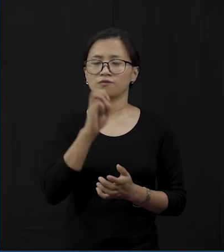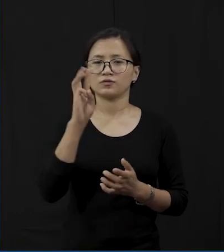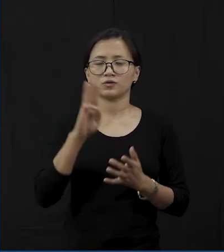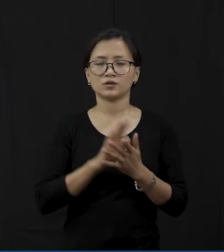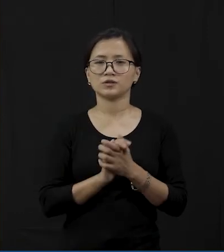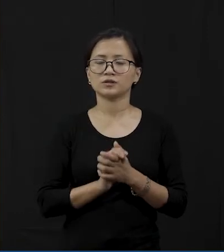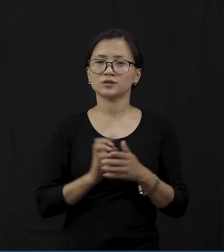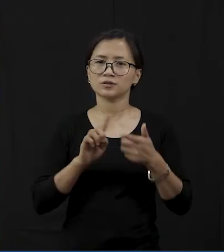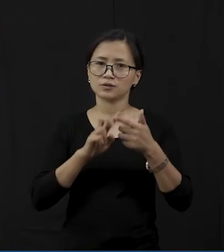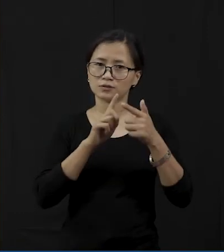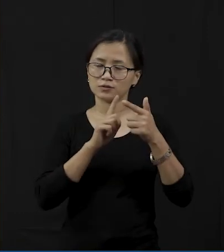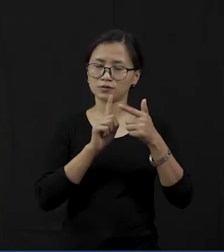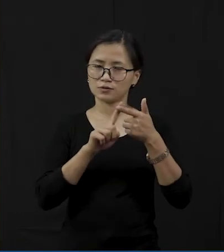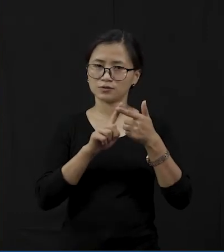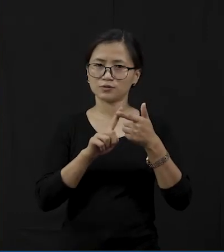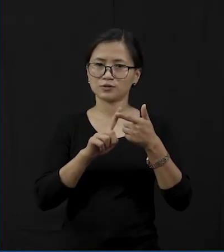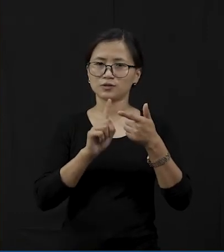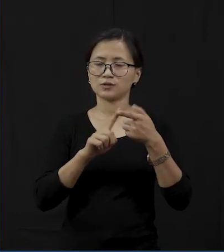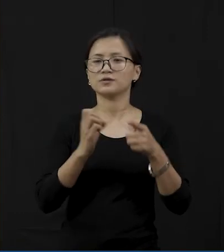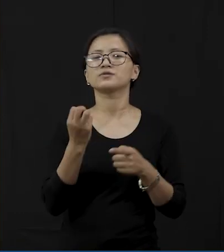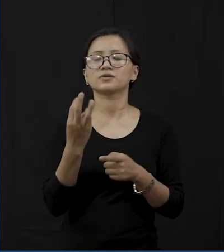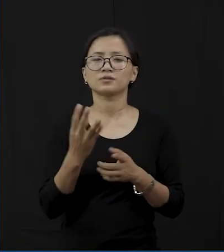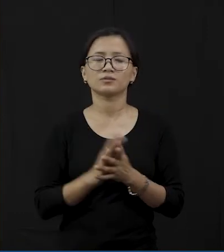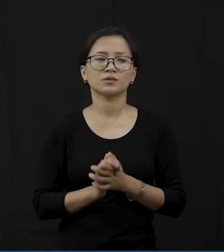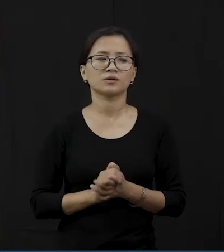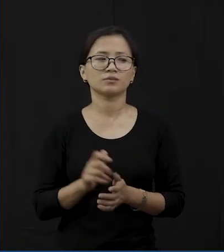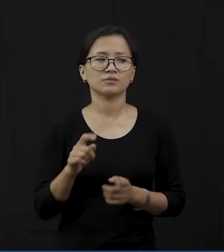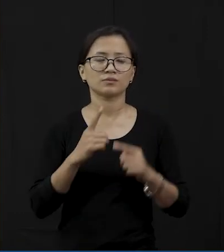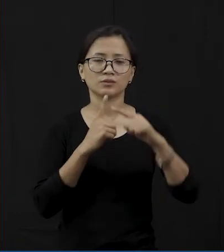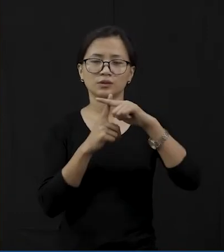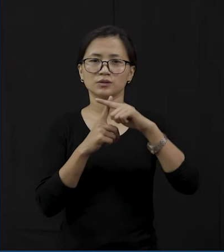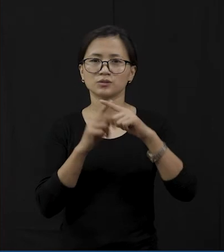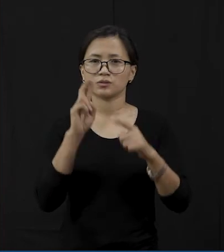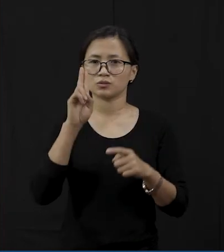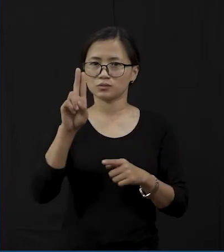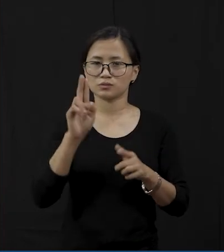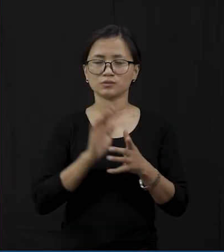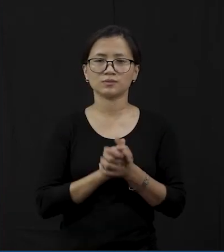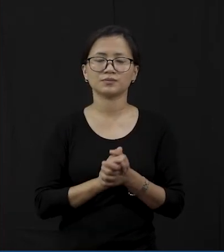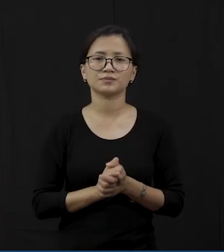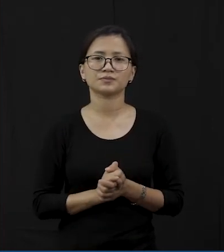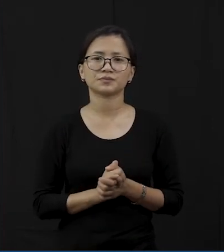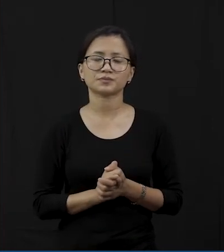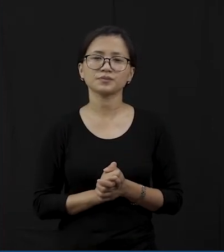Plus another even number, that is 2.